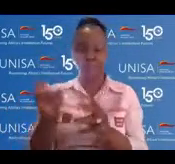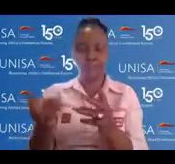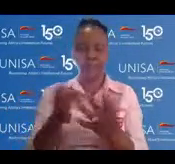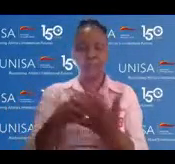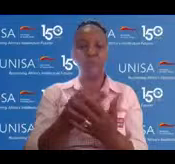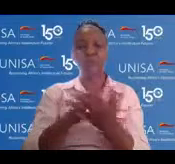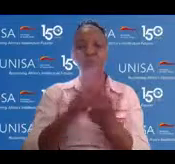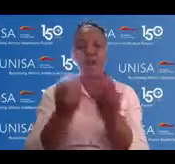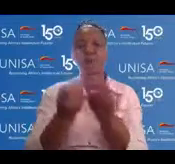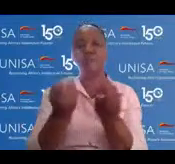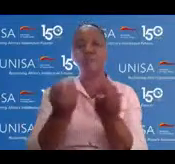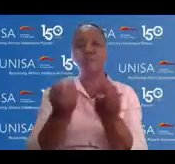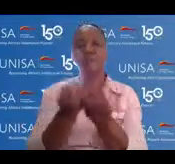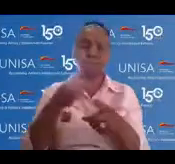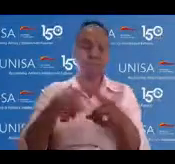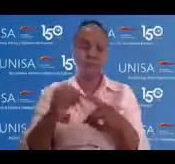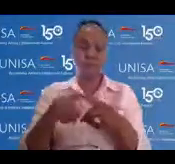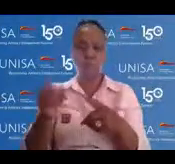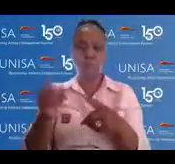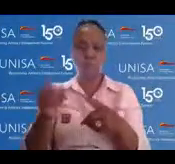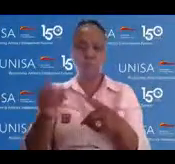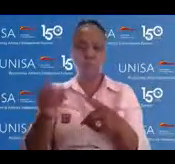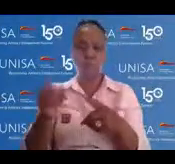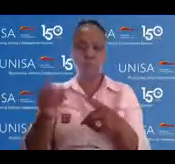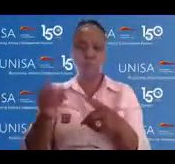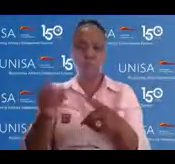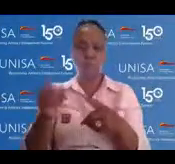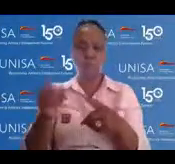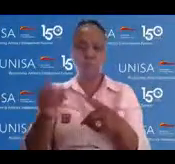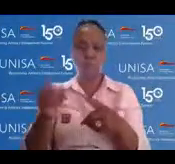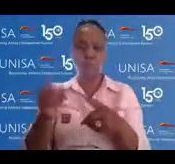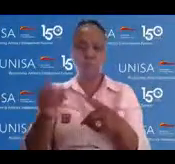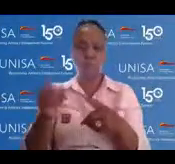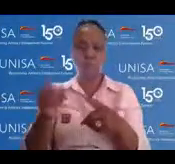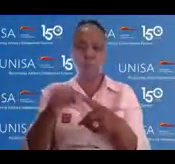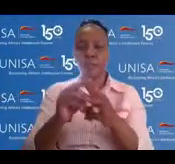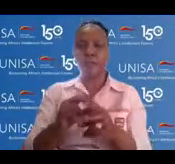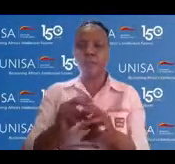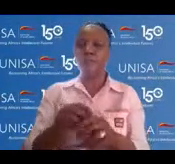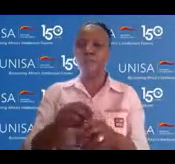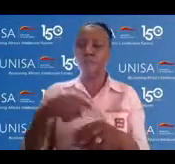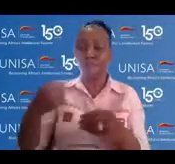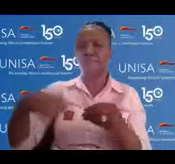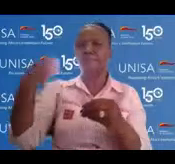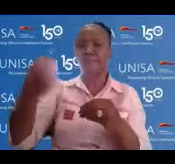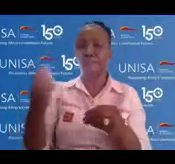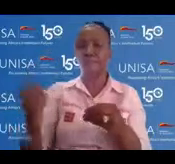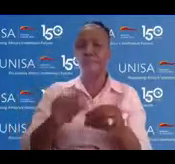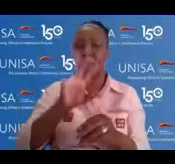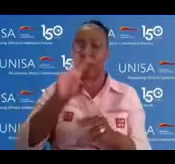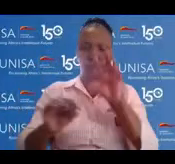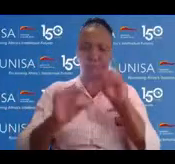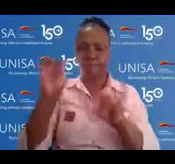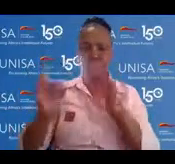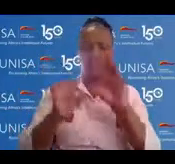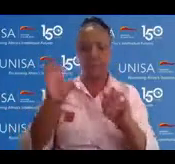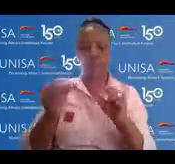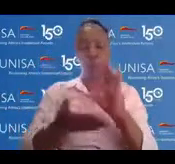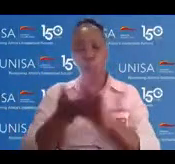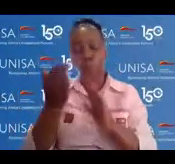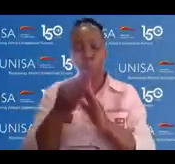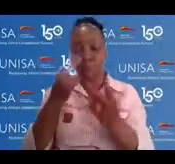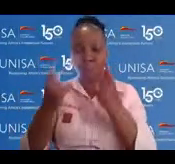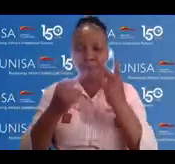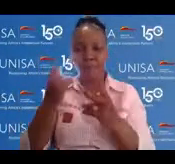play around with, and you'll see there's a frequently asked question link over here that you can also go check it out. Google search can also work,